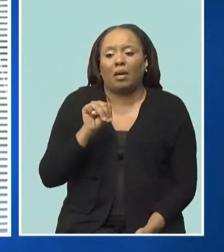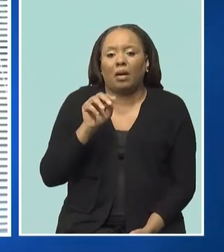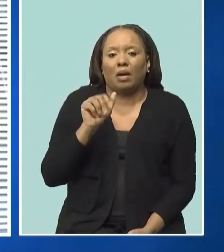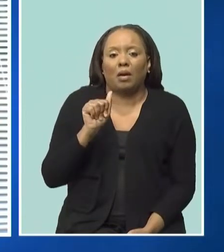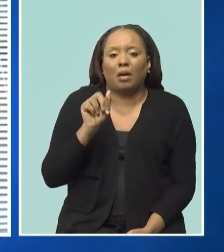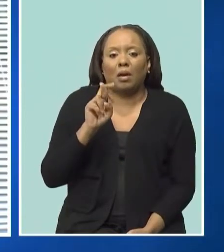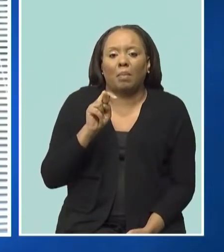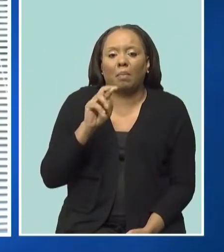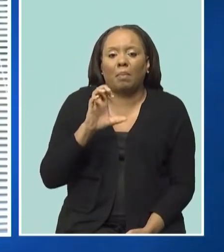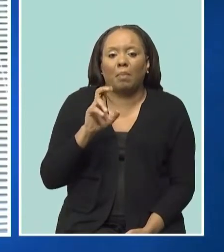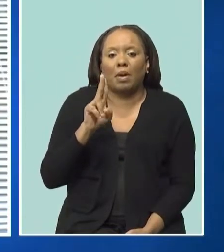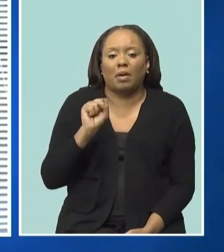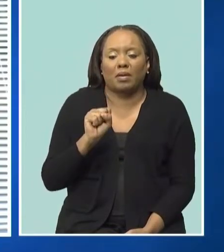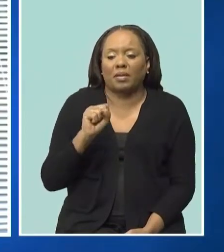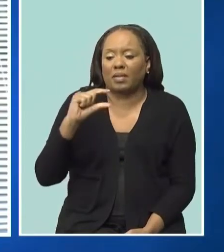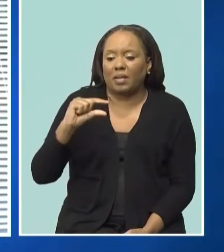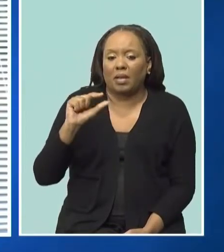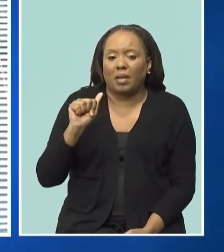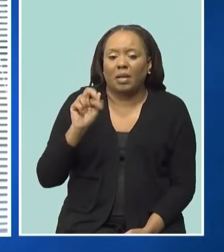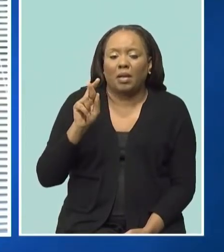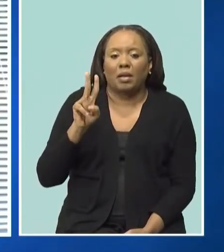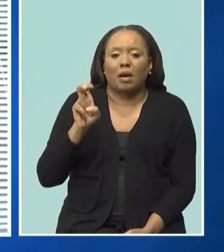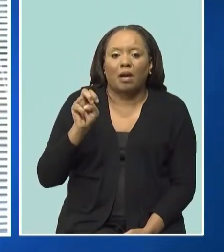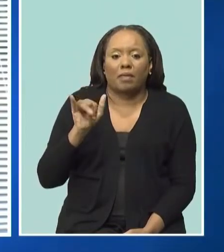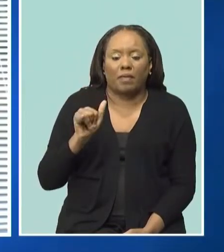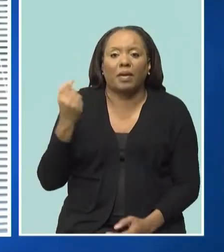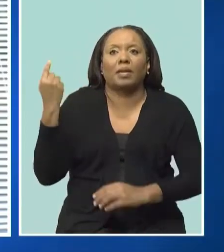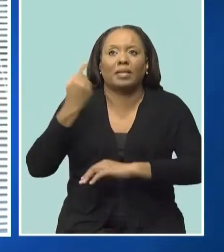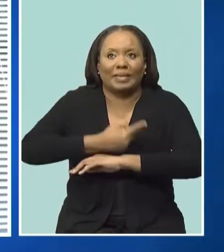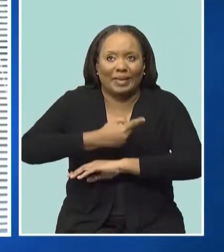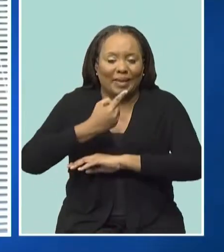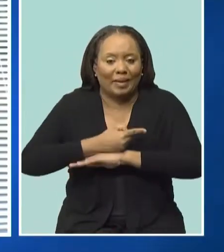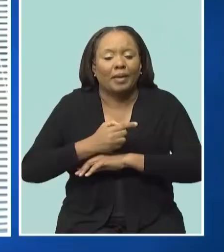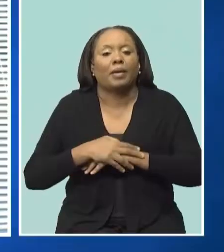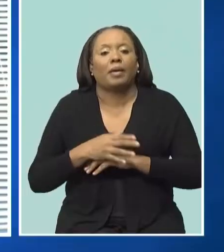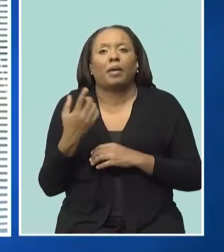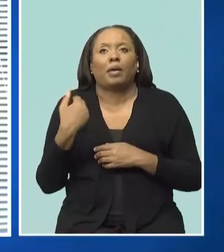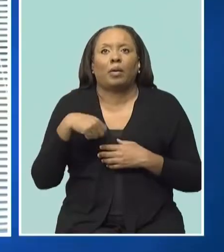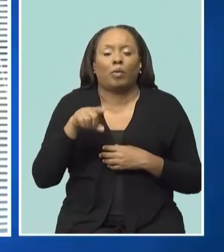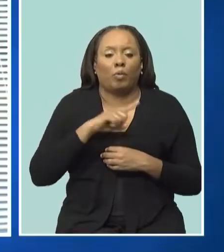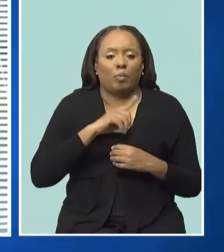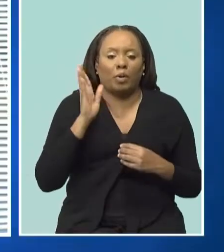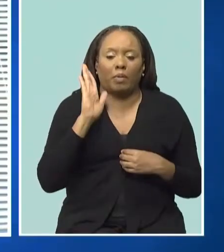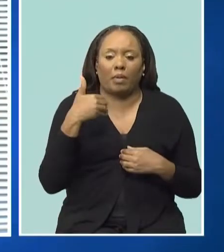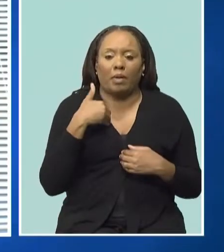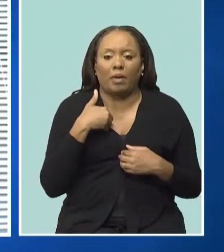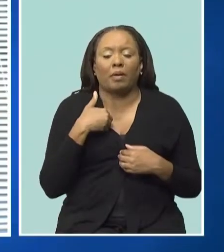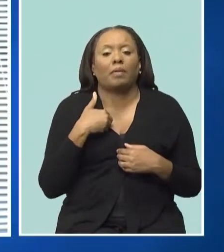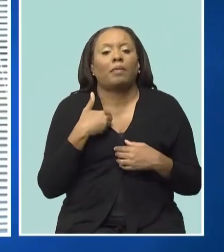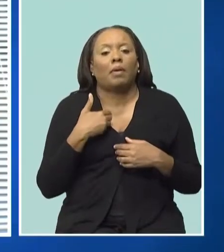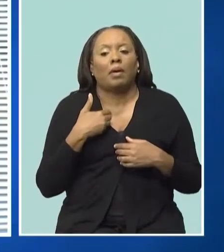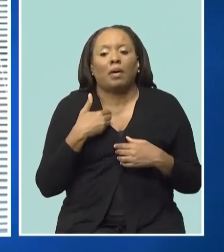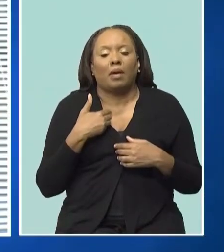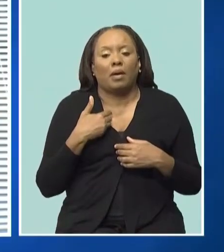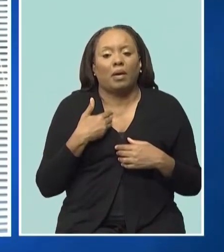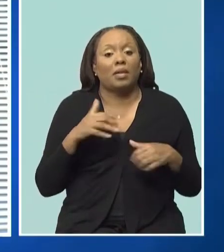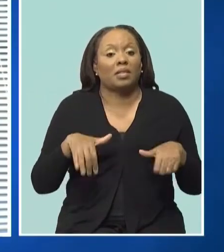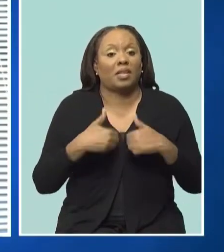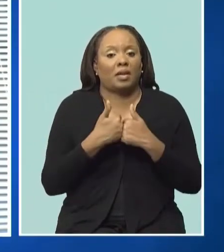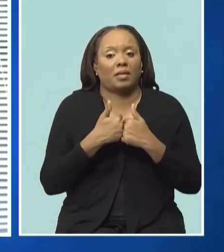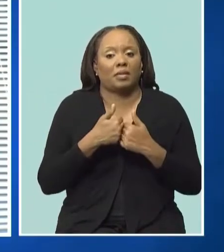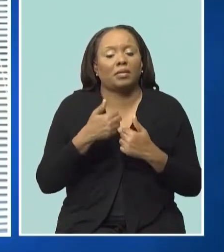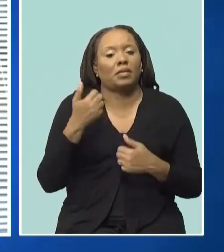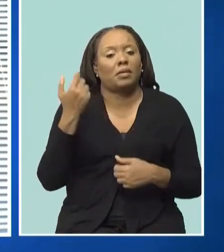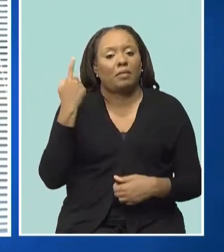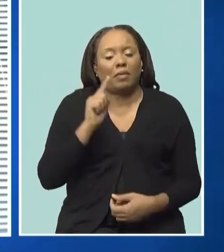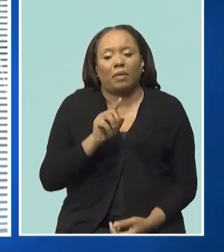17th. Again, in the spirit of self-reliance and entrepreneurship, we will actually be hosting an entrepreneurship challenge where we